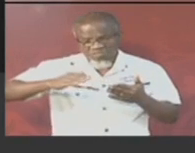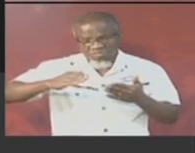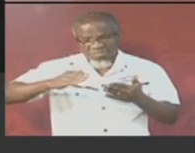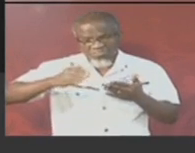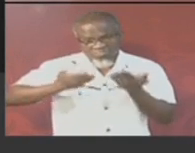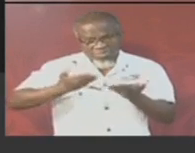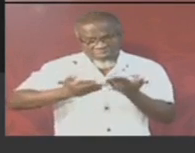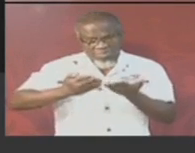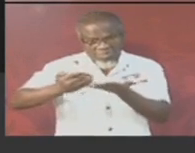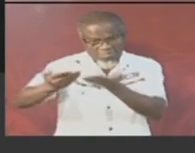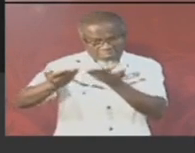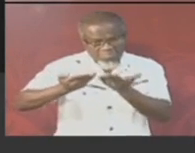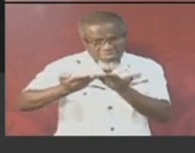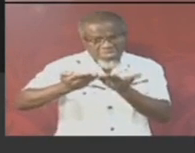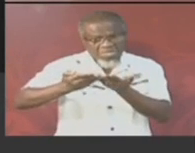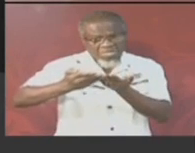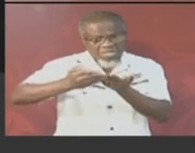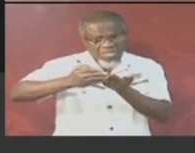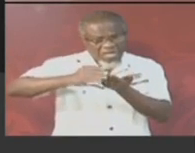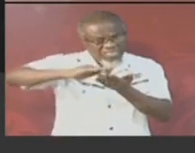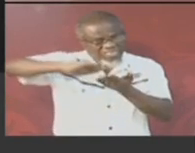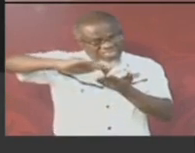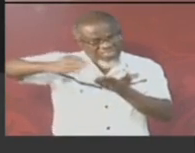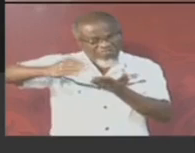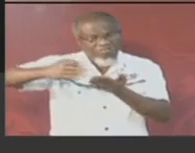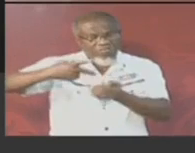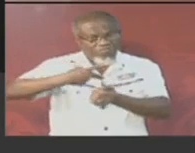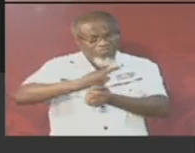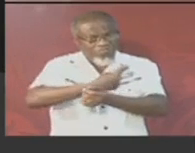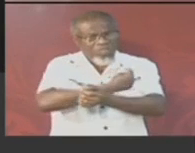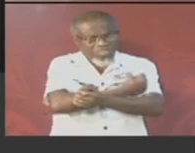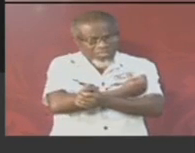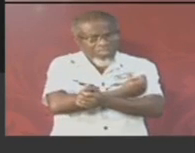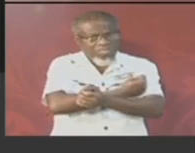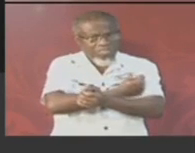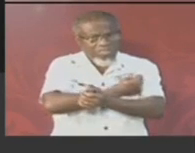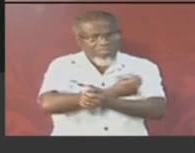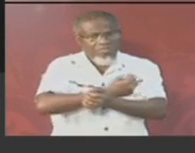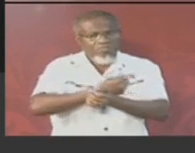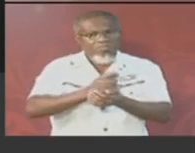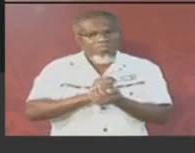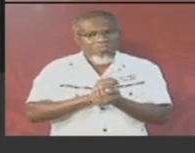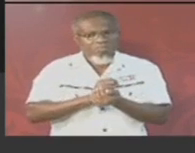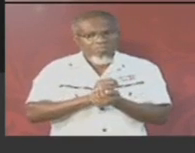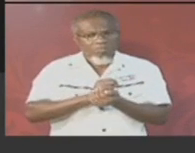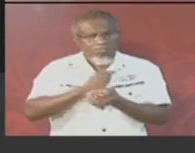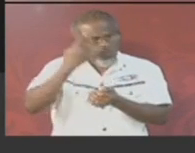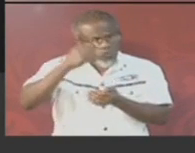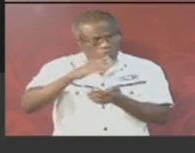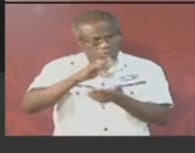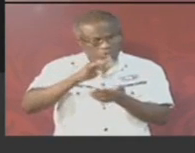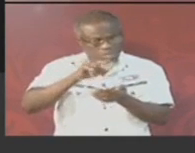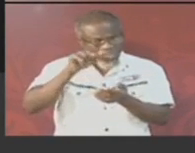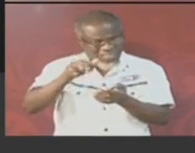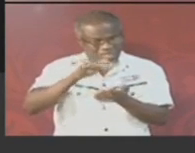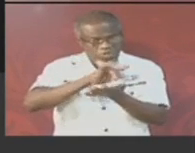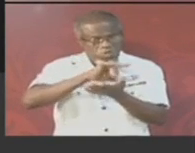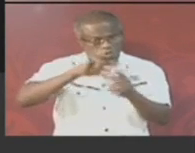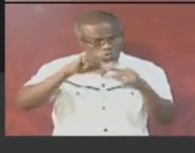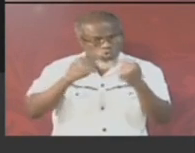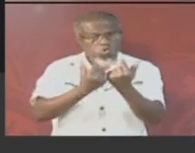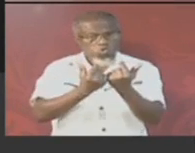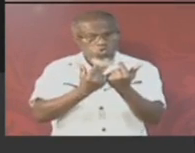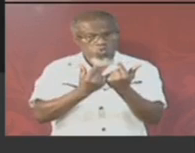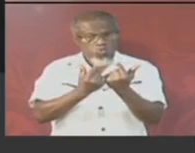another variant of the medicine for those persons, or would they consider allowing the